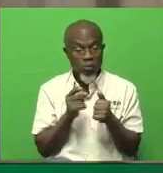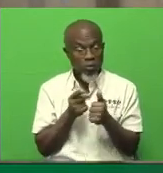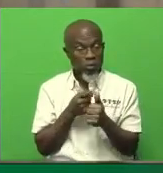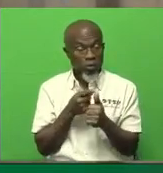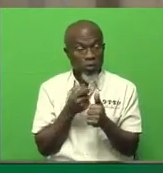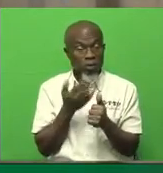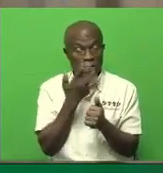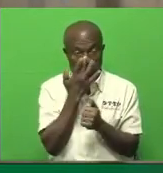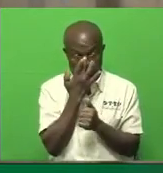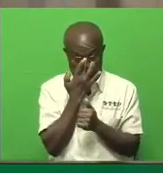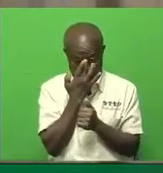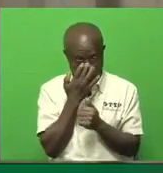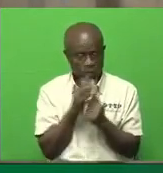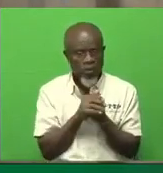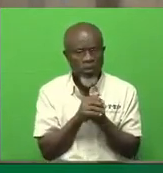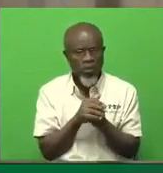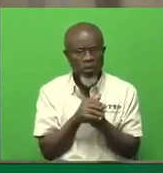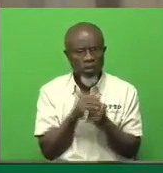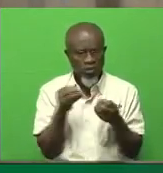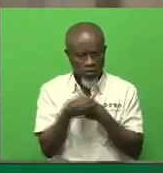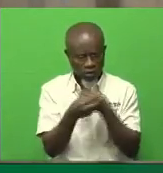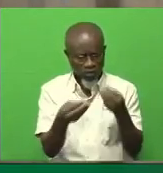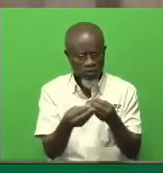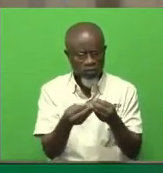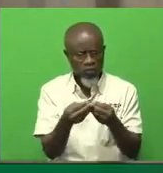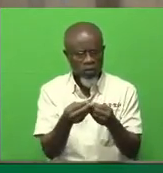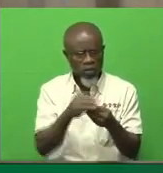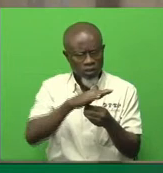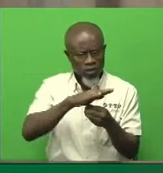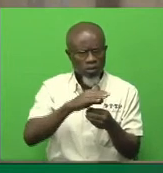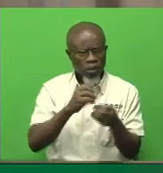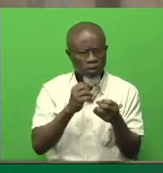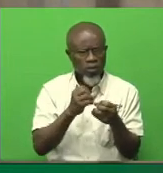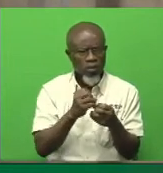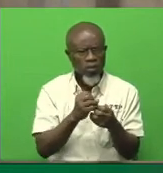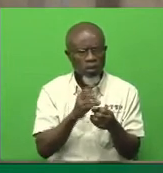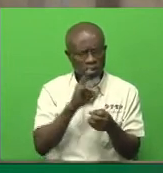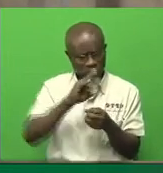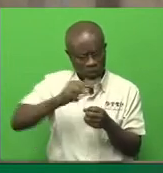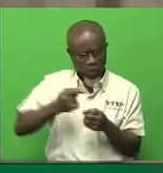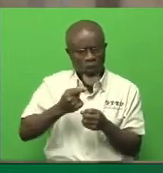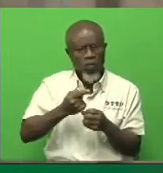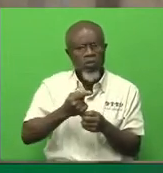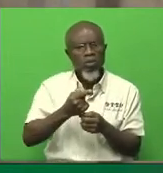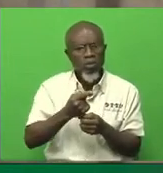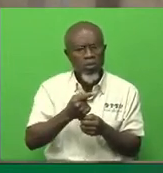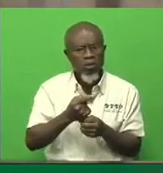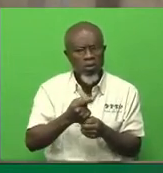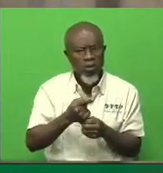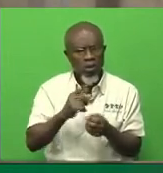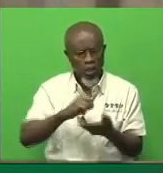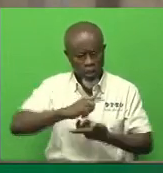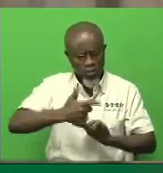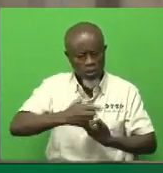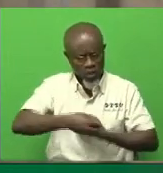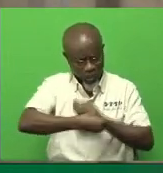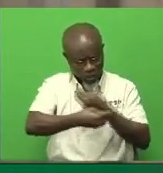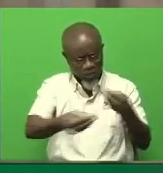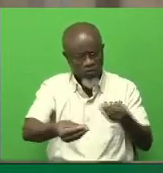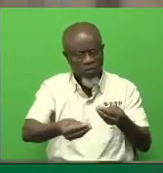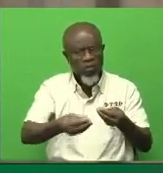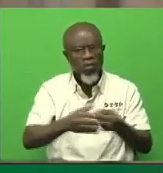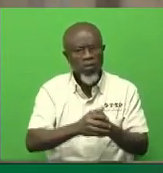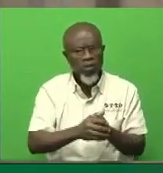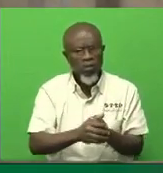distributed 7 000 laptops from to means tested students and teachers and a